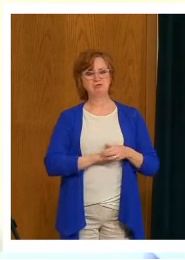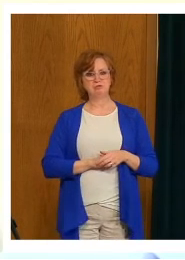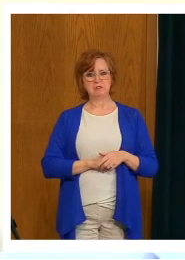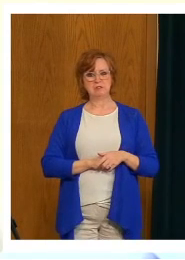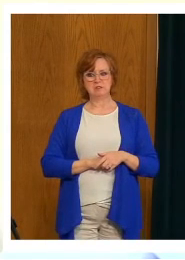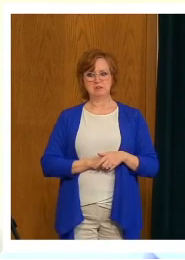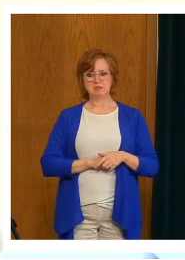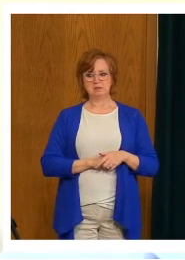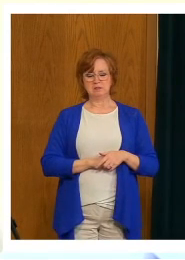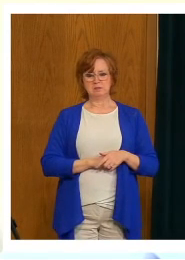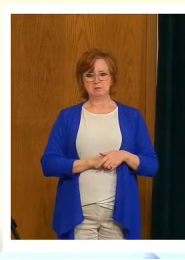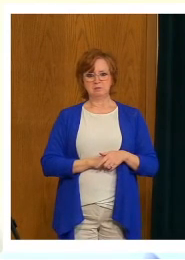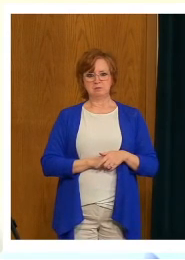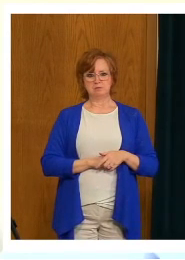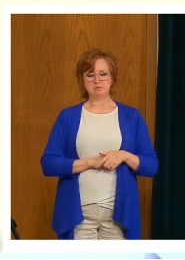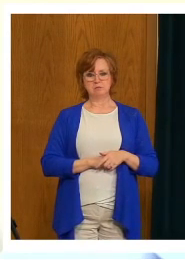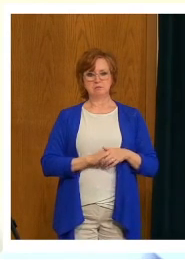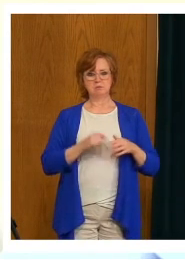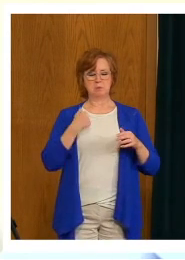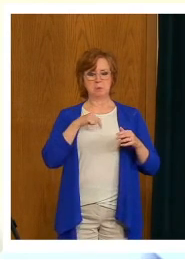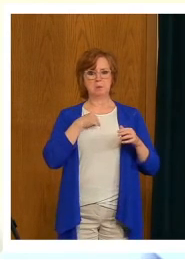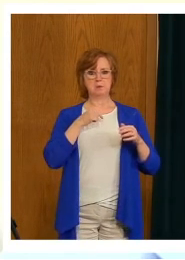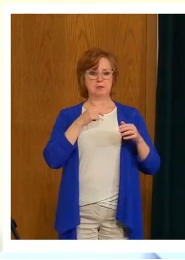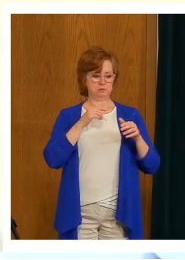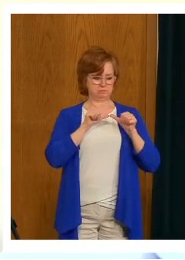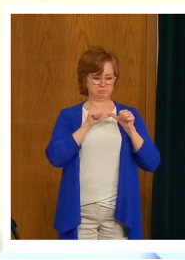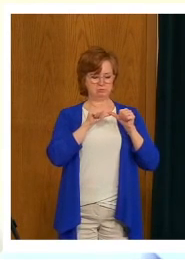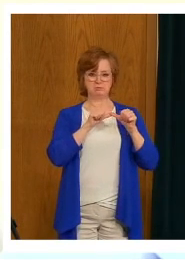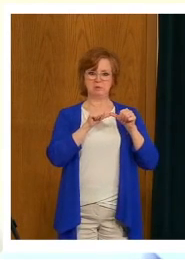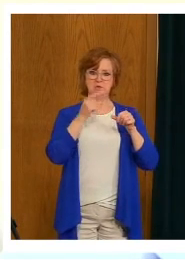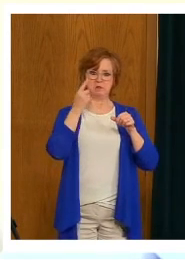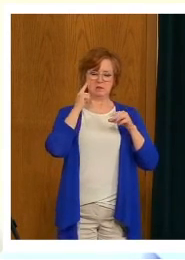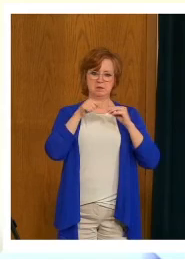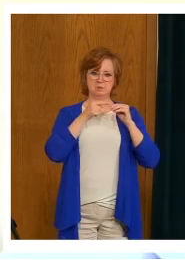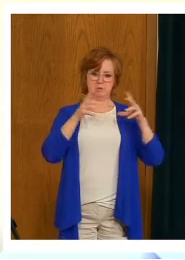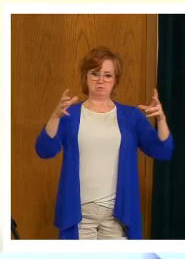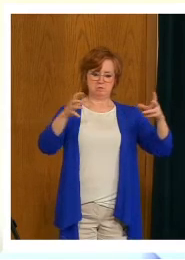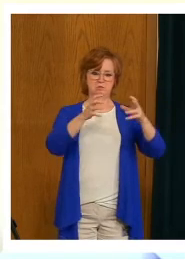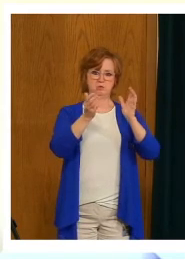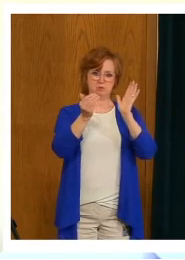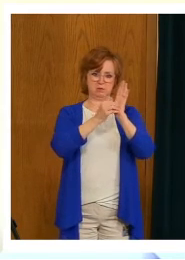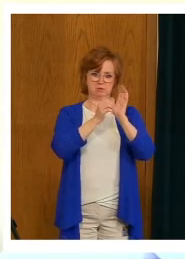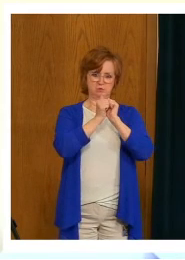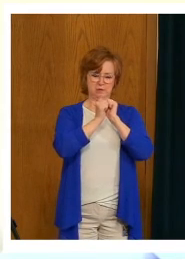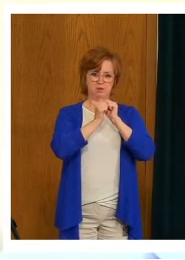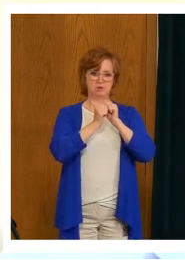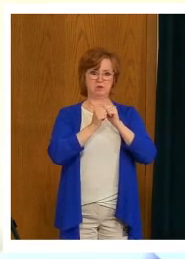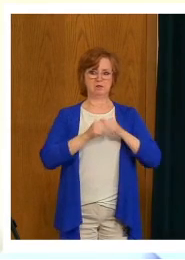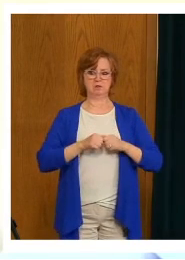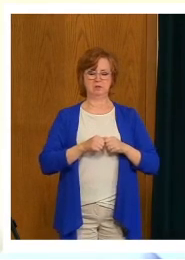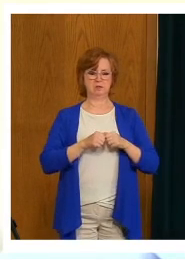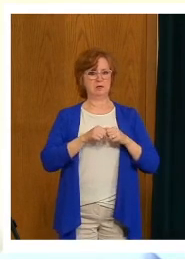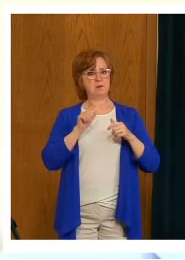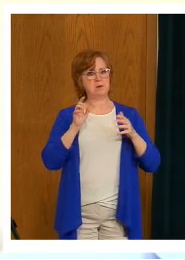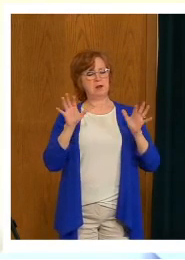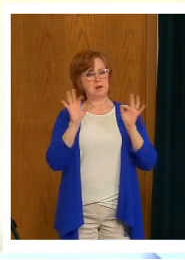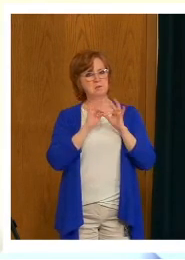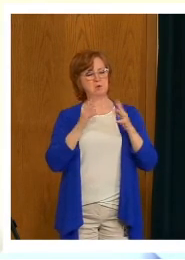rediscover meeting in person in a safe manner, we also need to move forward, in that careful, cautious way.